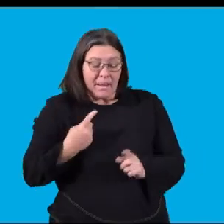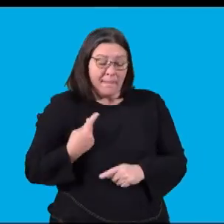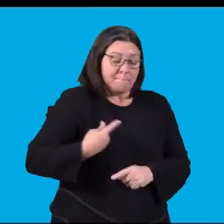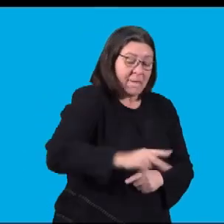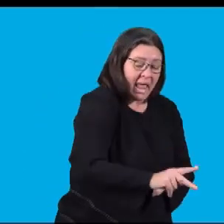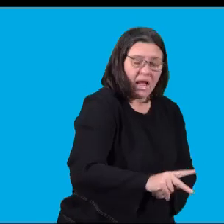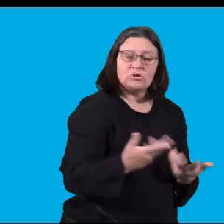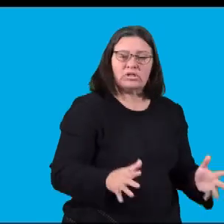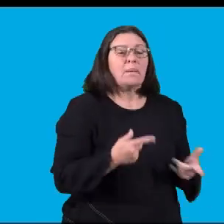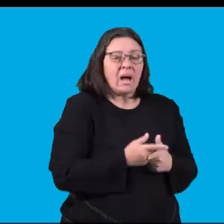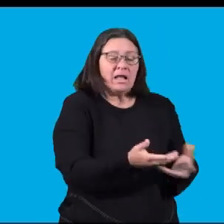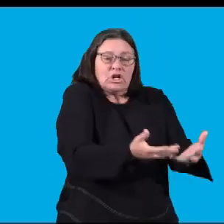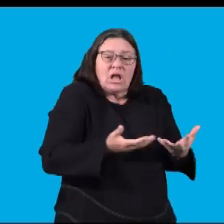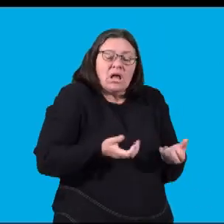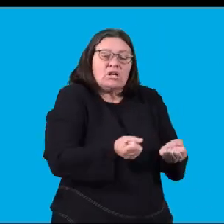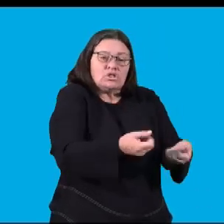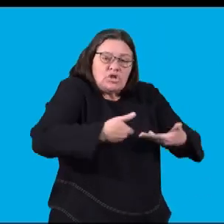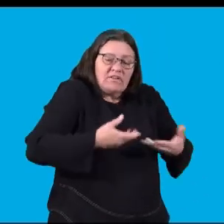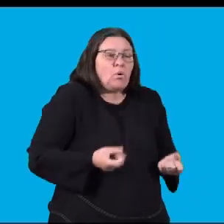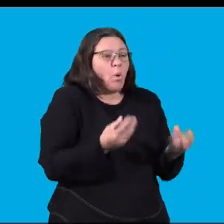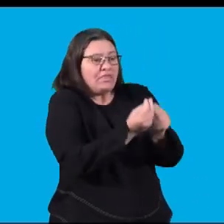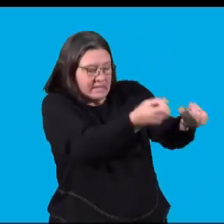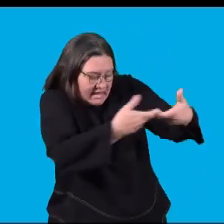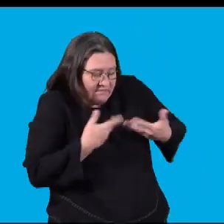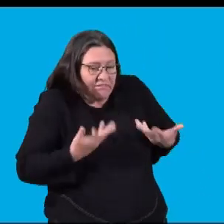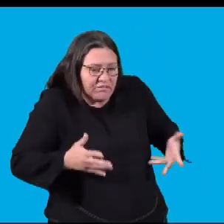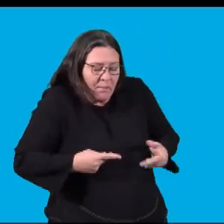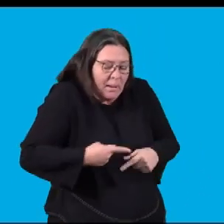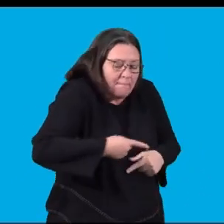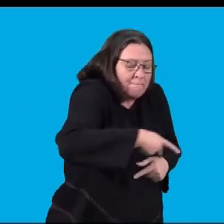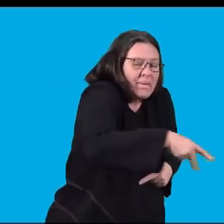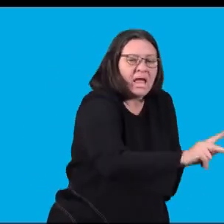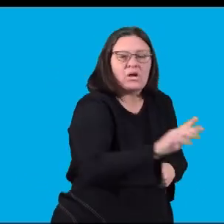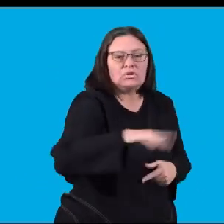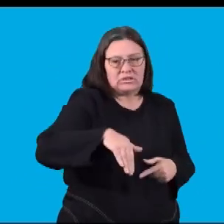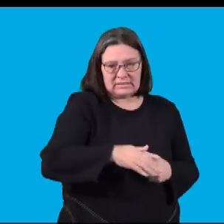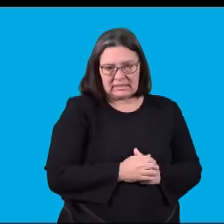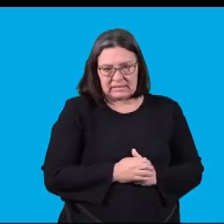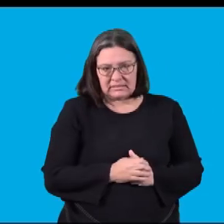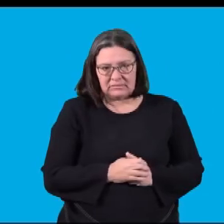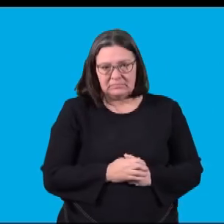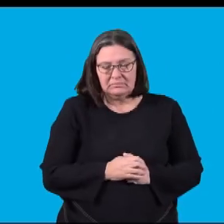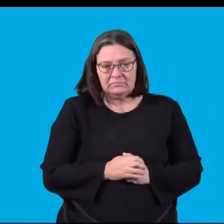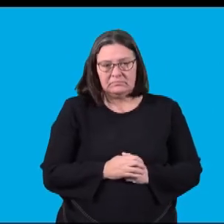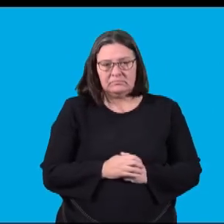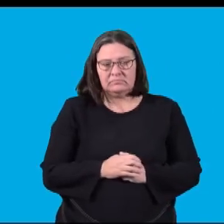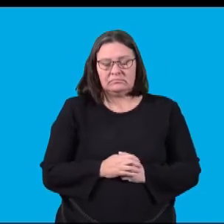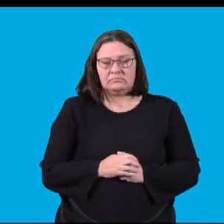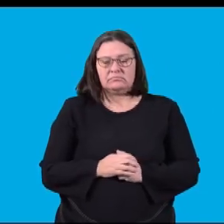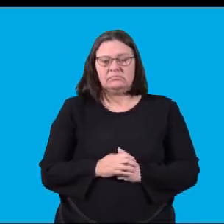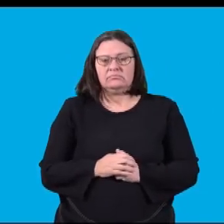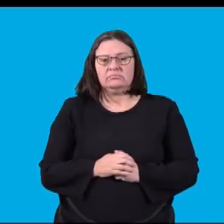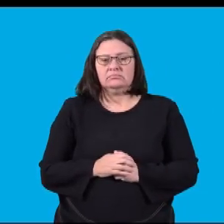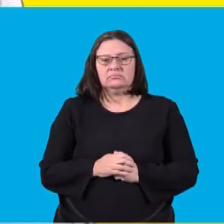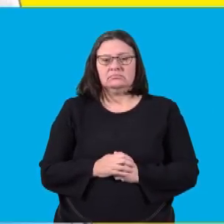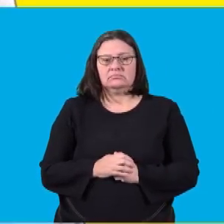not yet paid or recorded in the accounting period. So we have received the goods or we have received the service, but